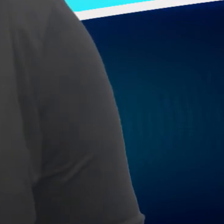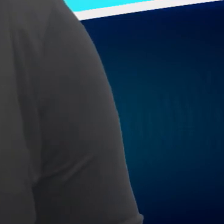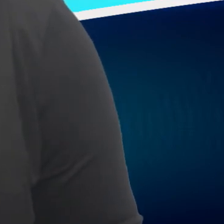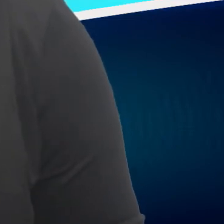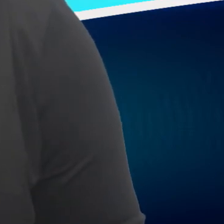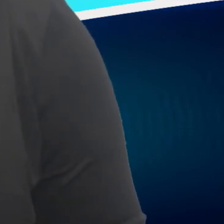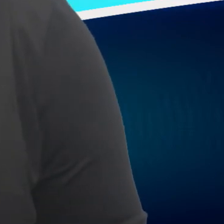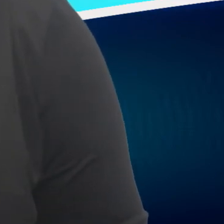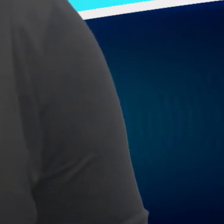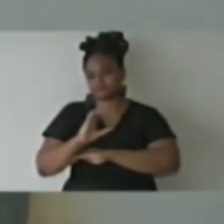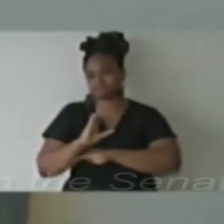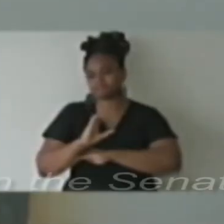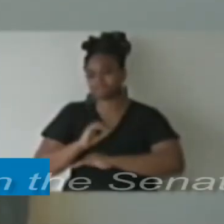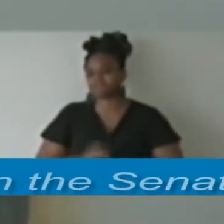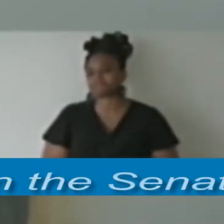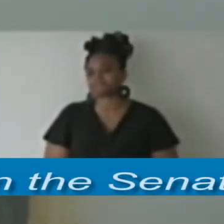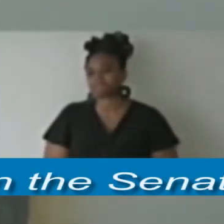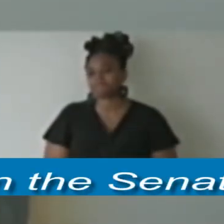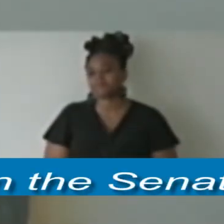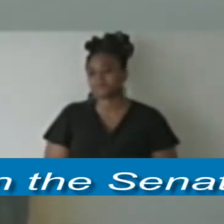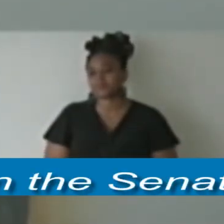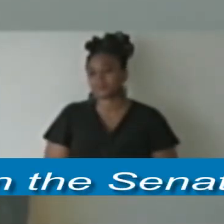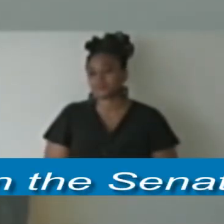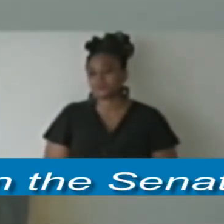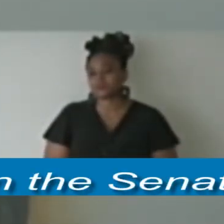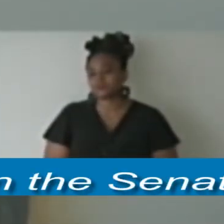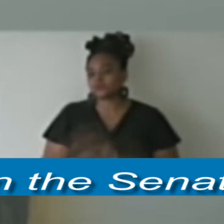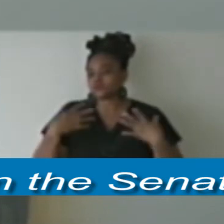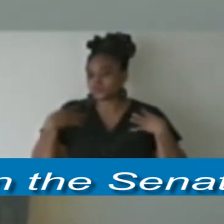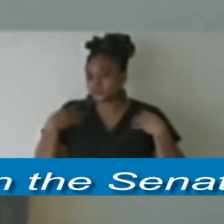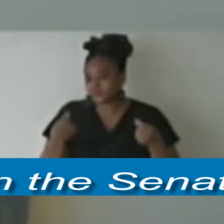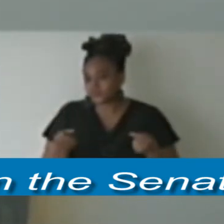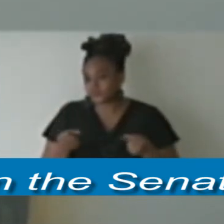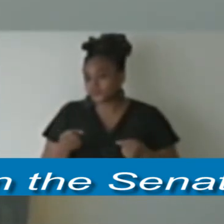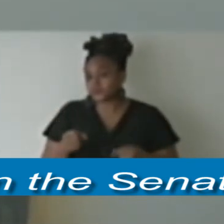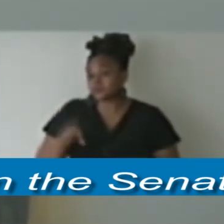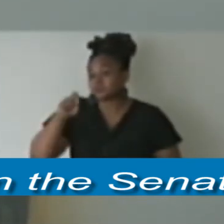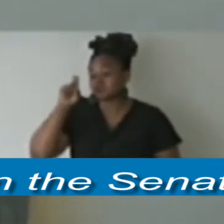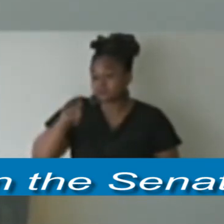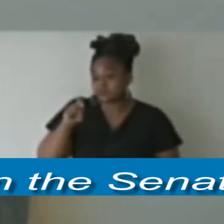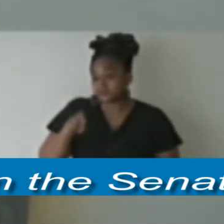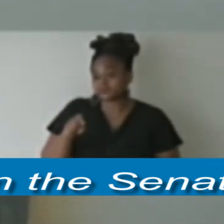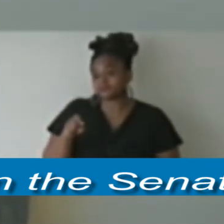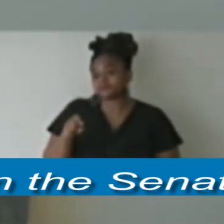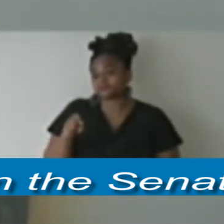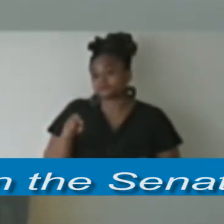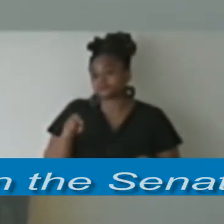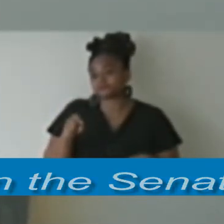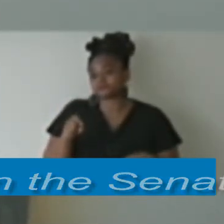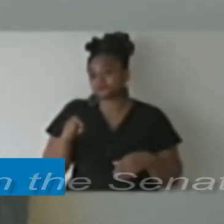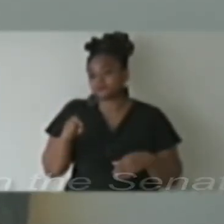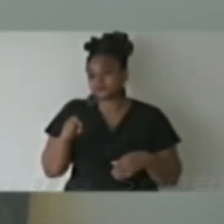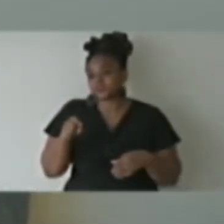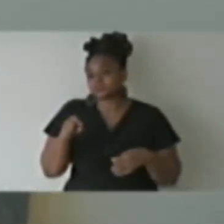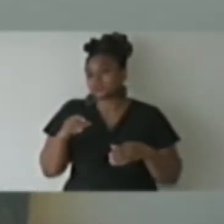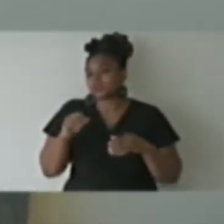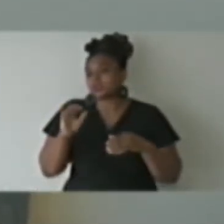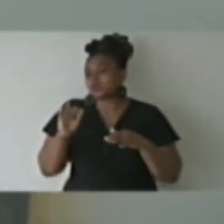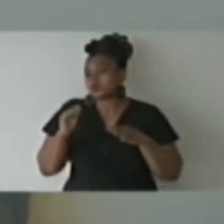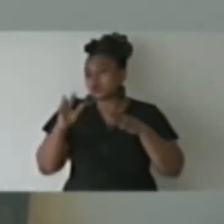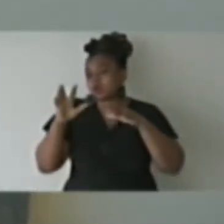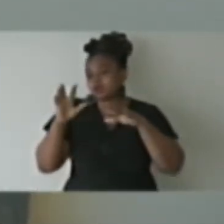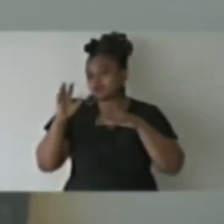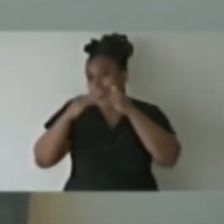sectors. Today, recovery is driven by strong growth in the major sectors, including construction.